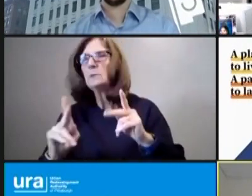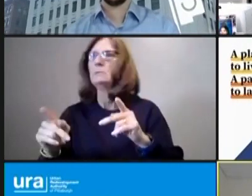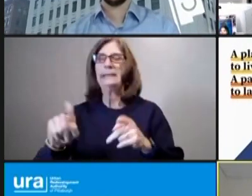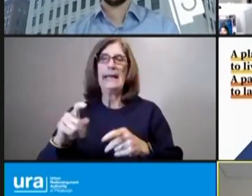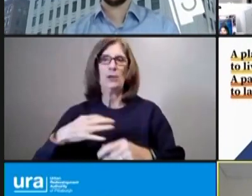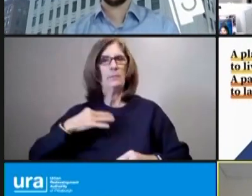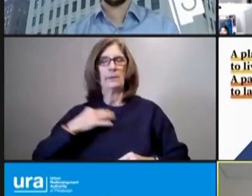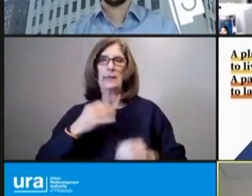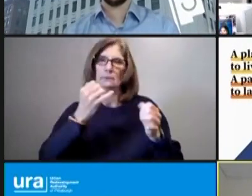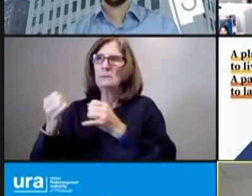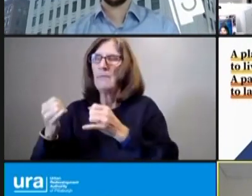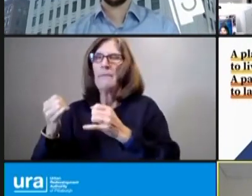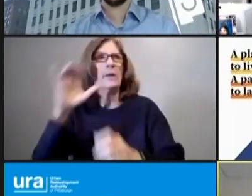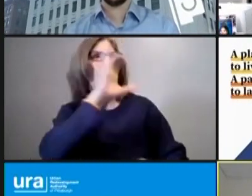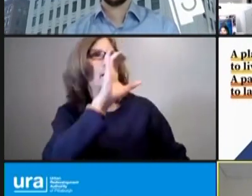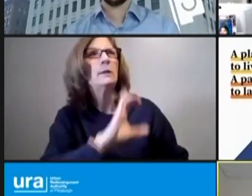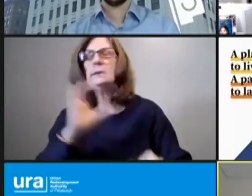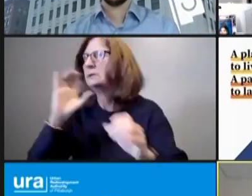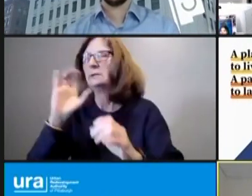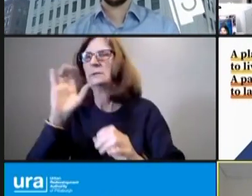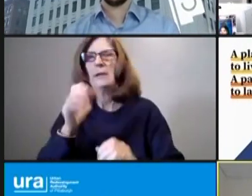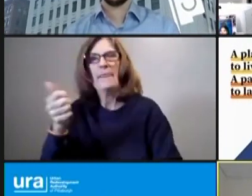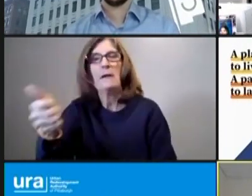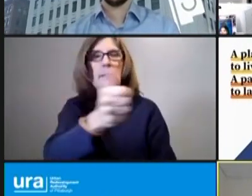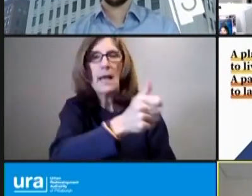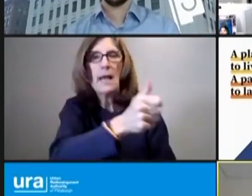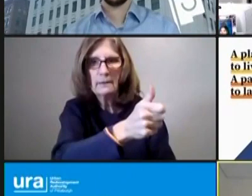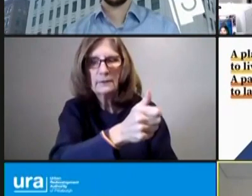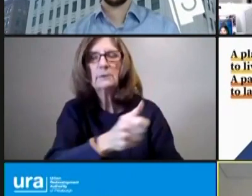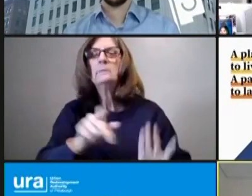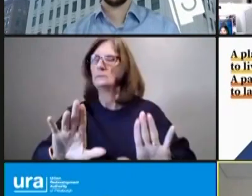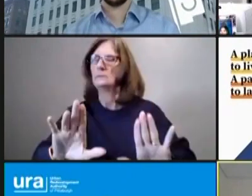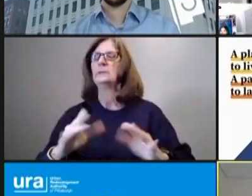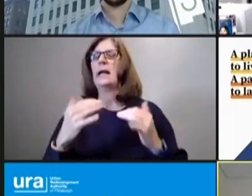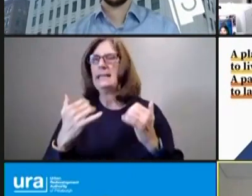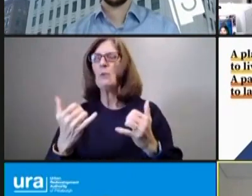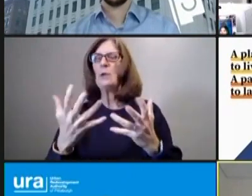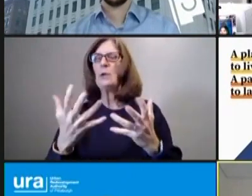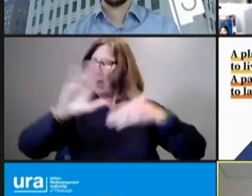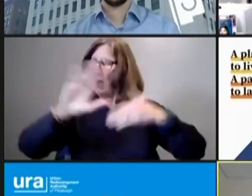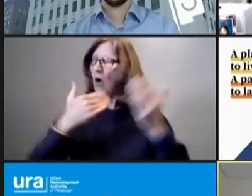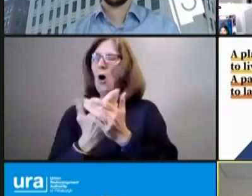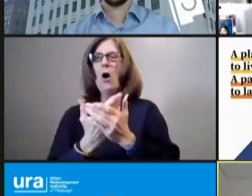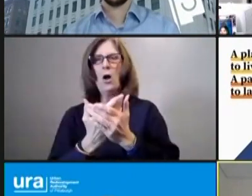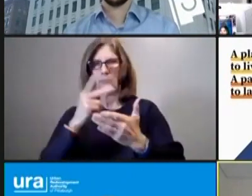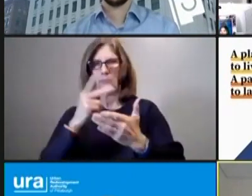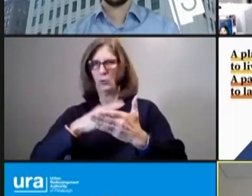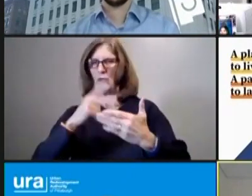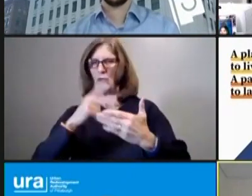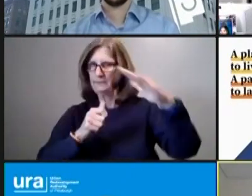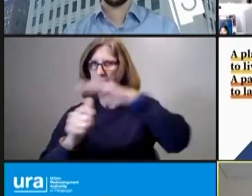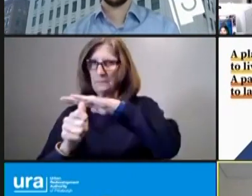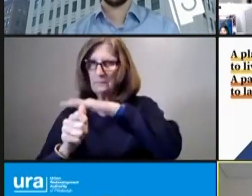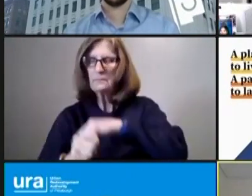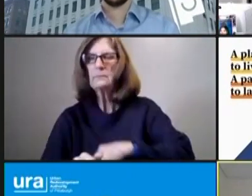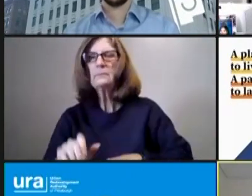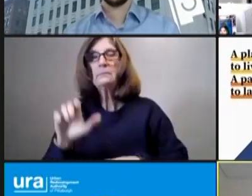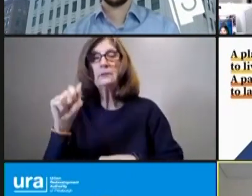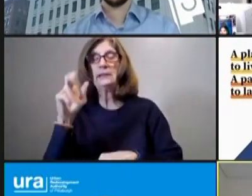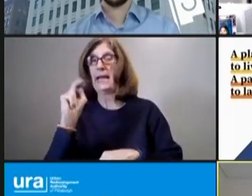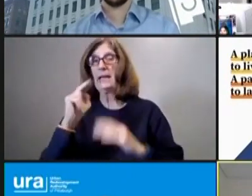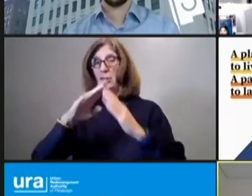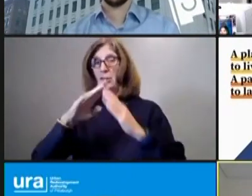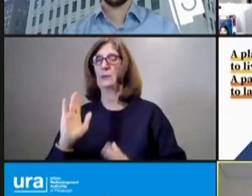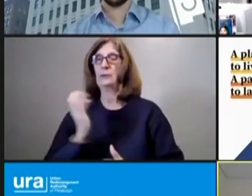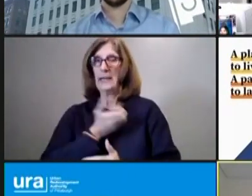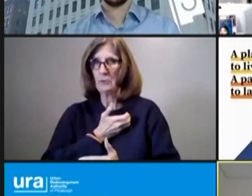find each individual program. The goal of this was to create a front door for all programs. Action Housing was one of multiple bidders